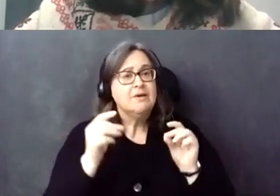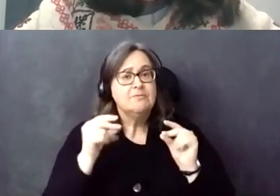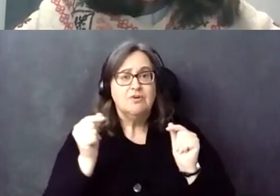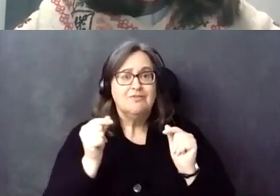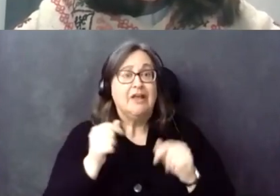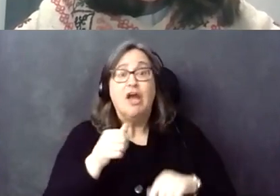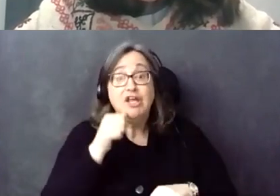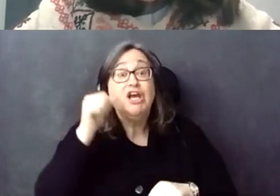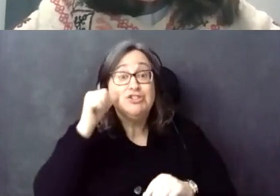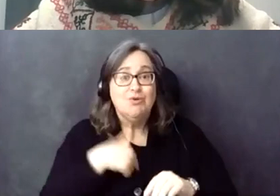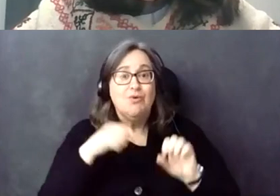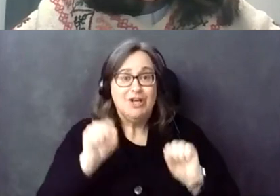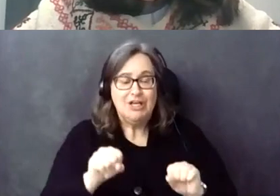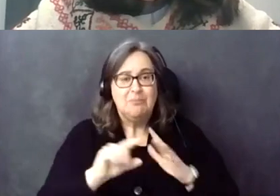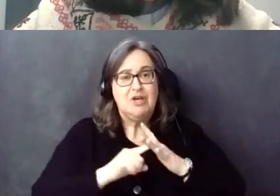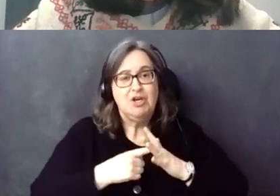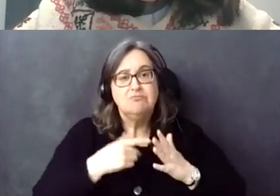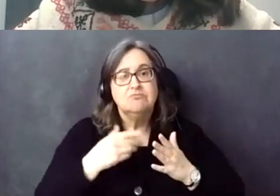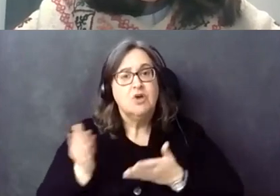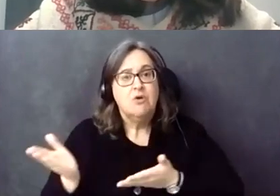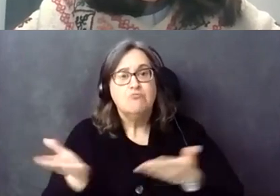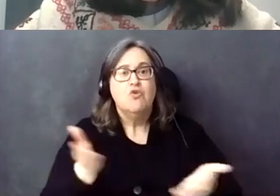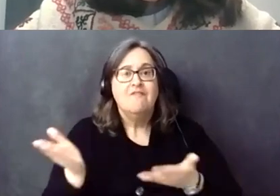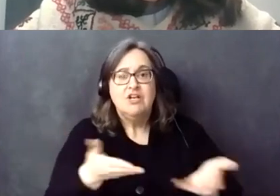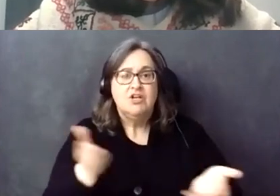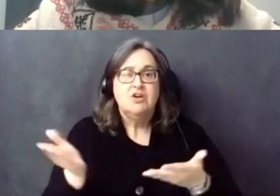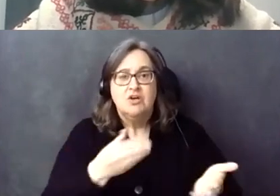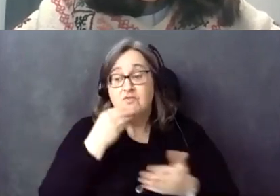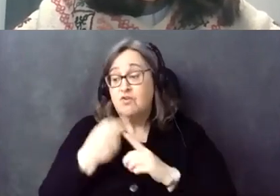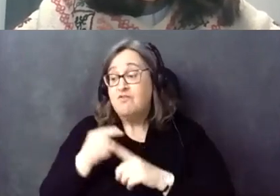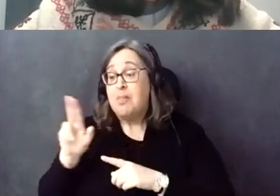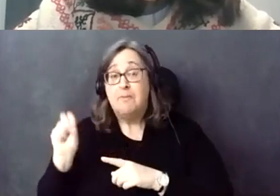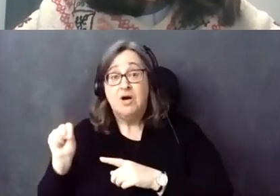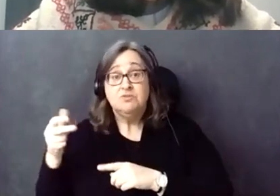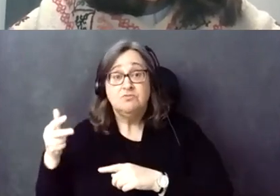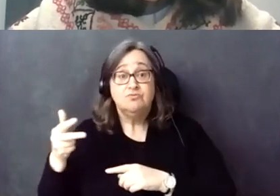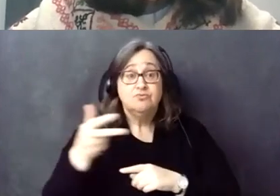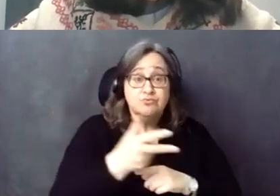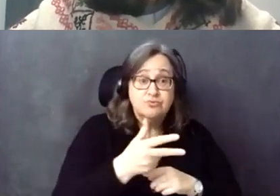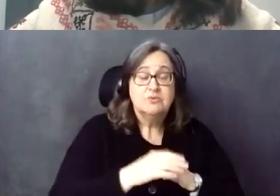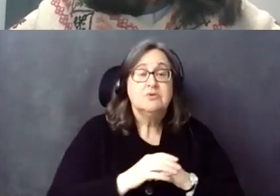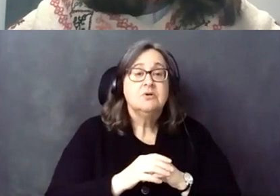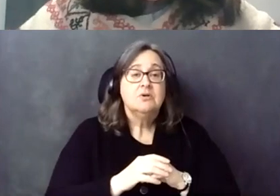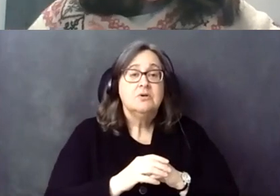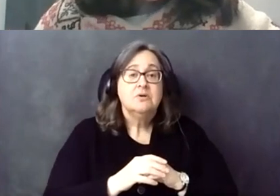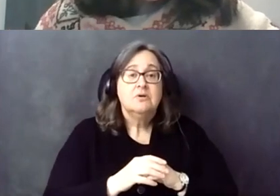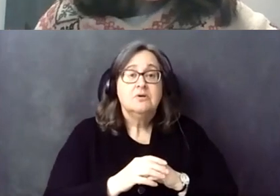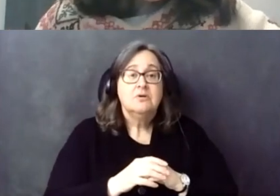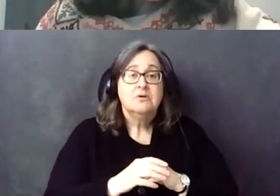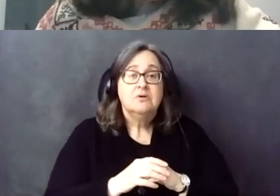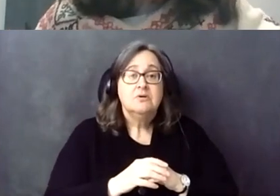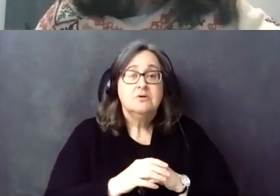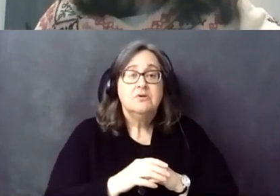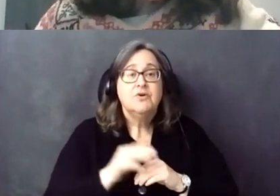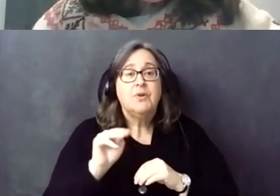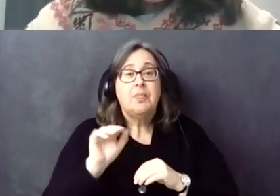yesterday almost, being able to begin moving some food along from the buses to repurposing to you know, in a mutual